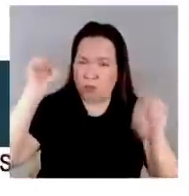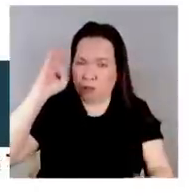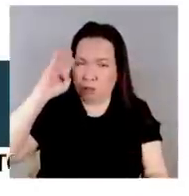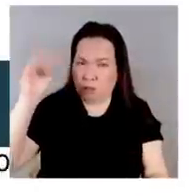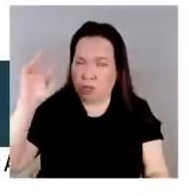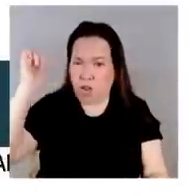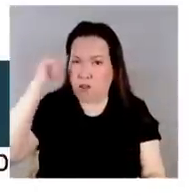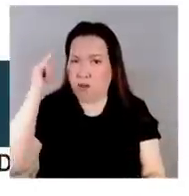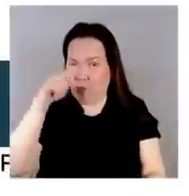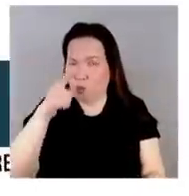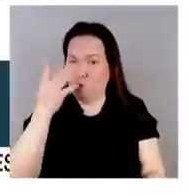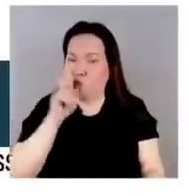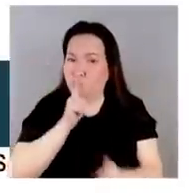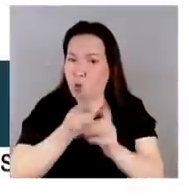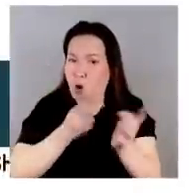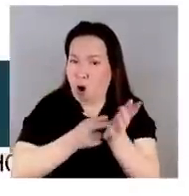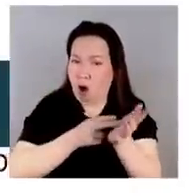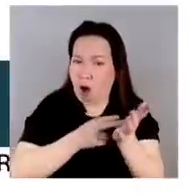in the war on drugs.